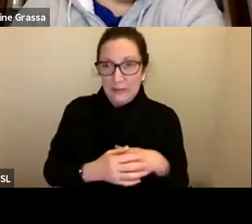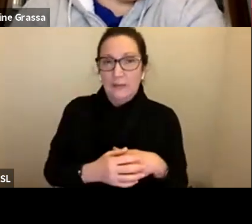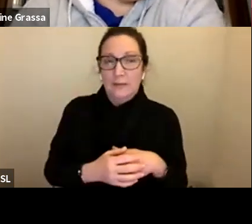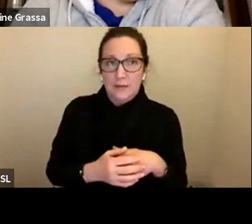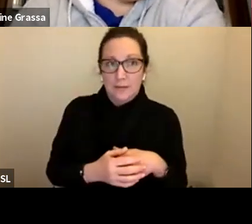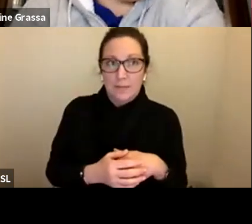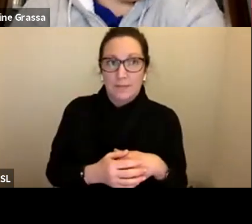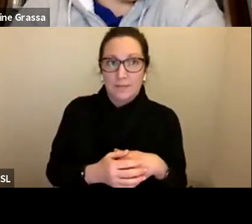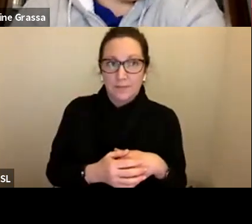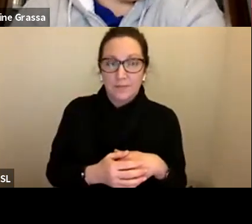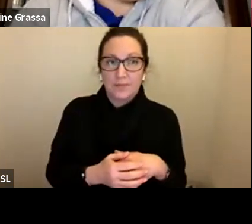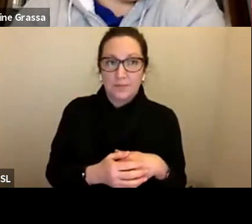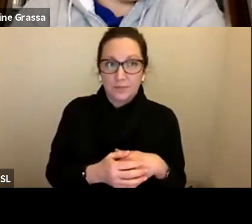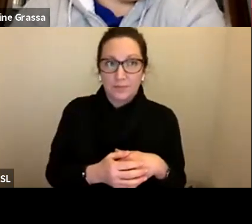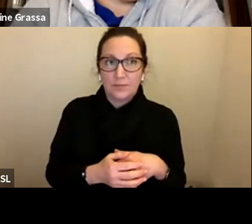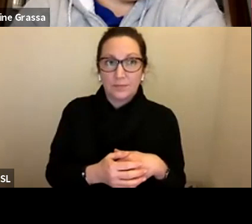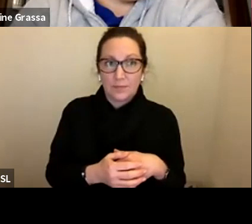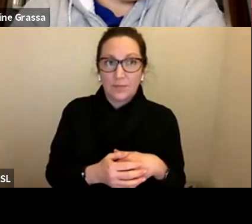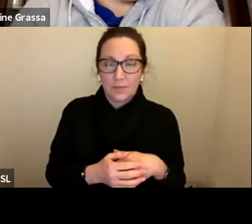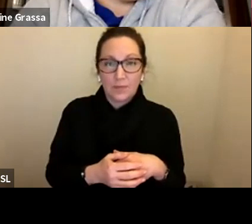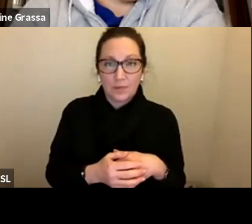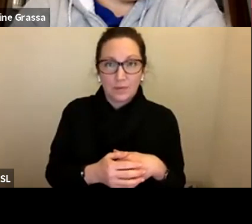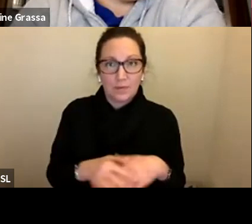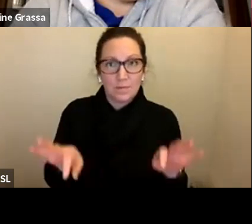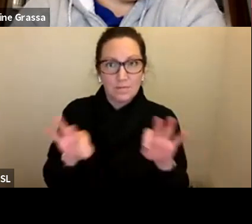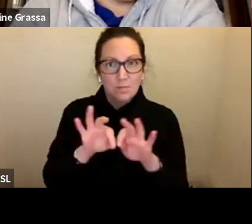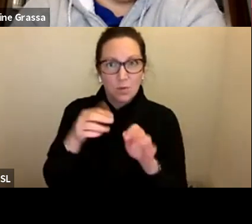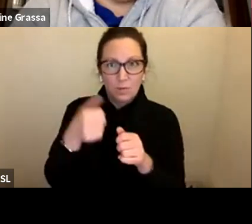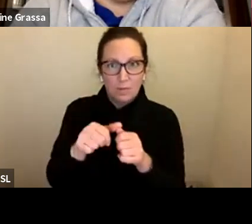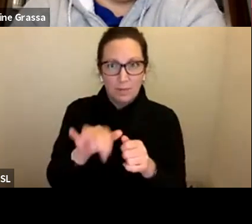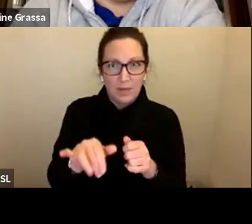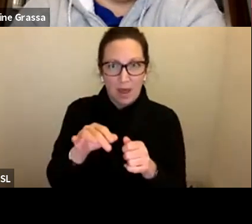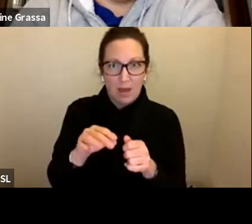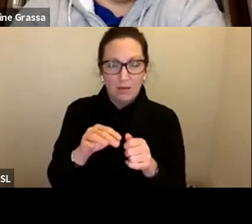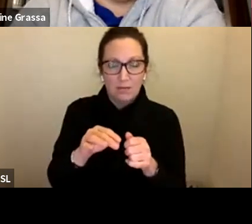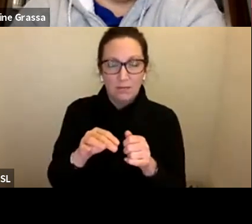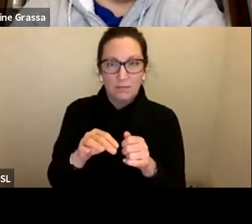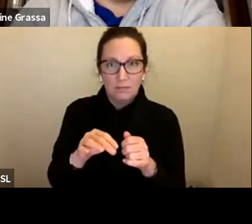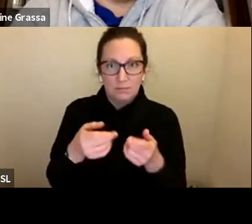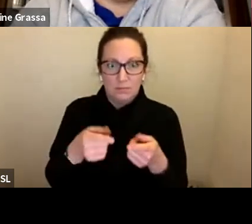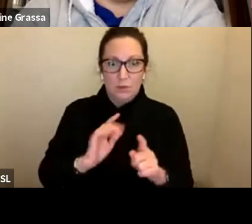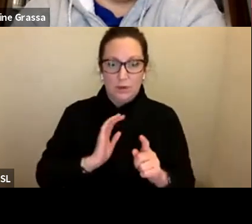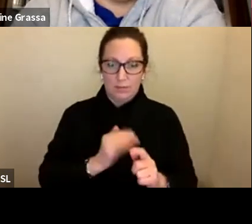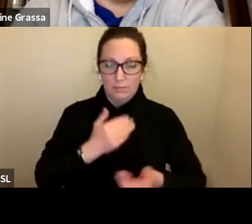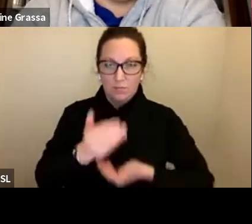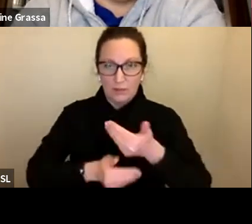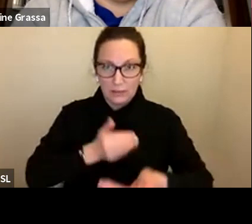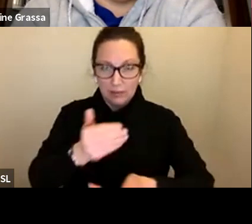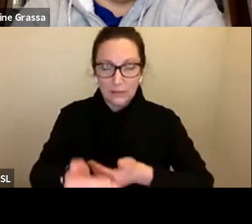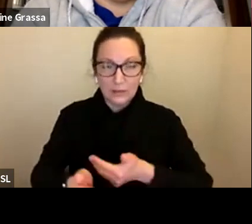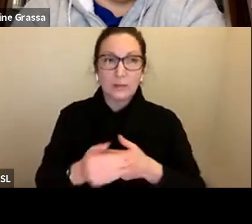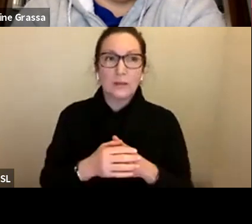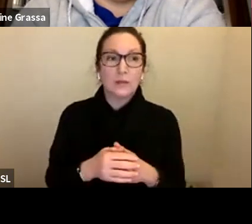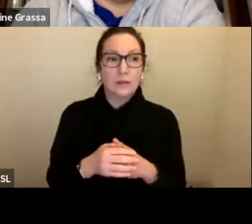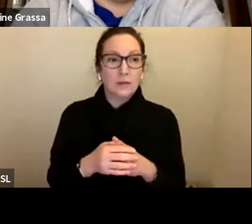And we need to keep that in mind as well as we go through this process. Because as we